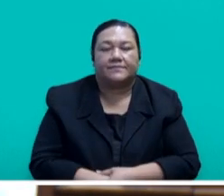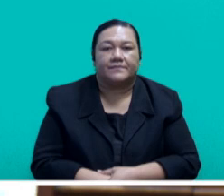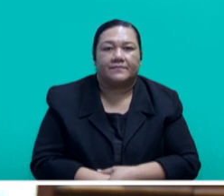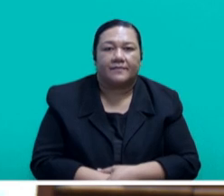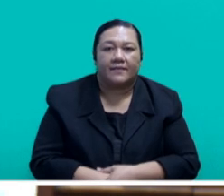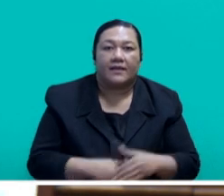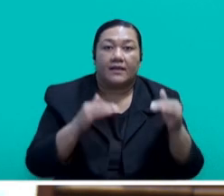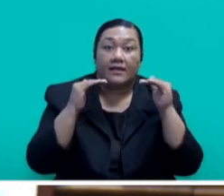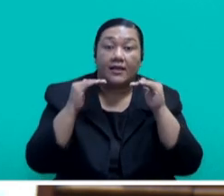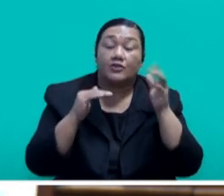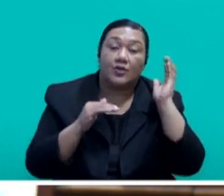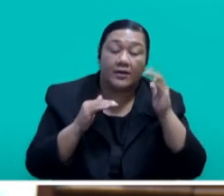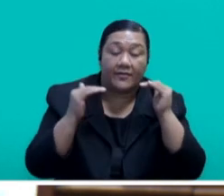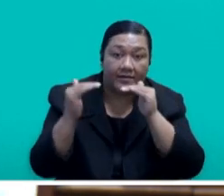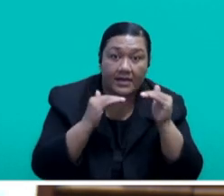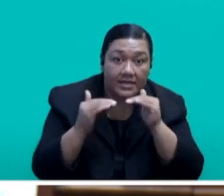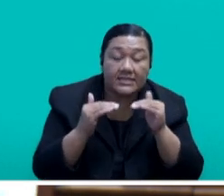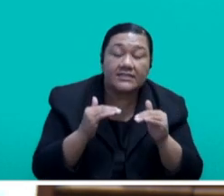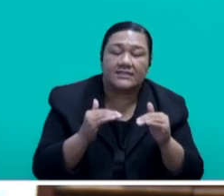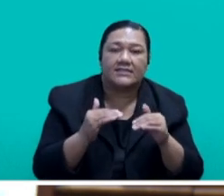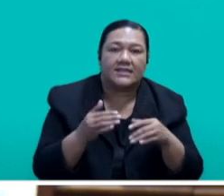Fairness, simplicity, and revenue adequacy.